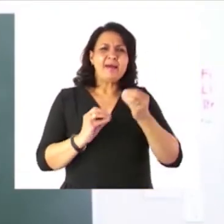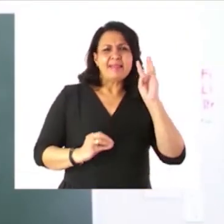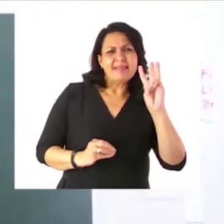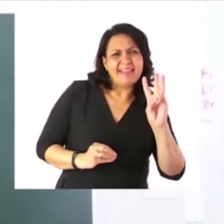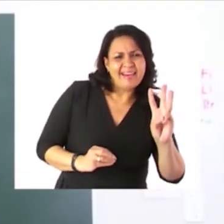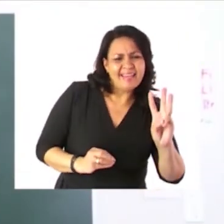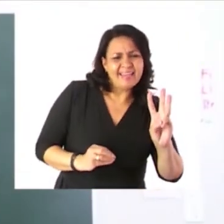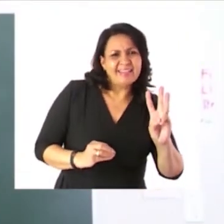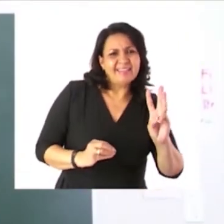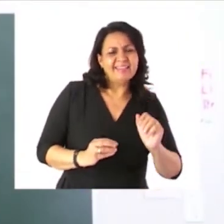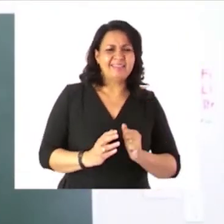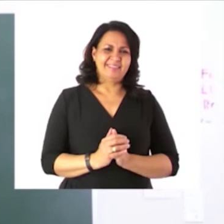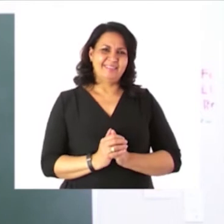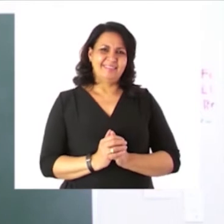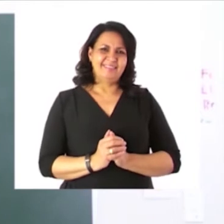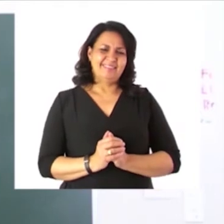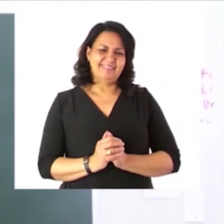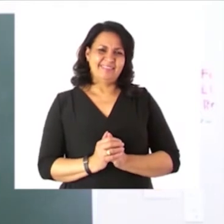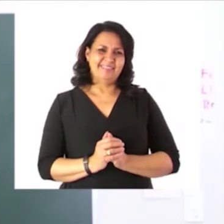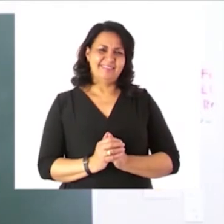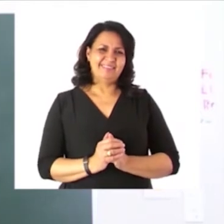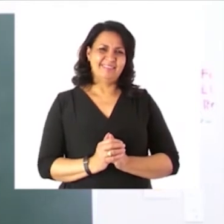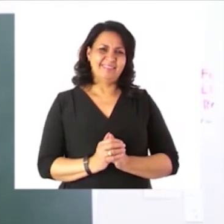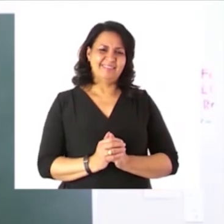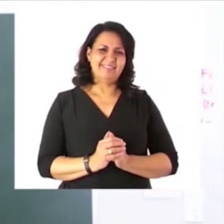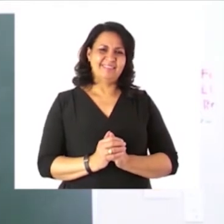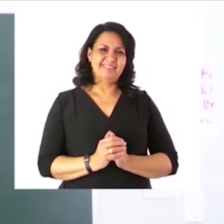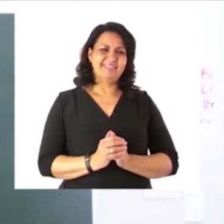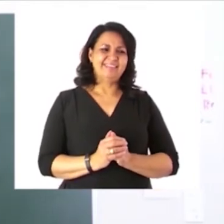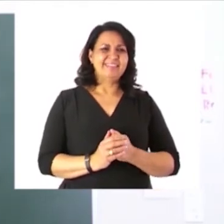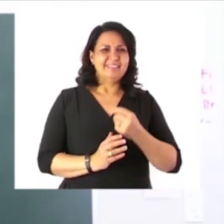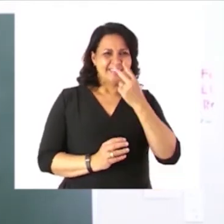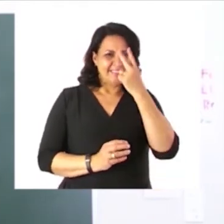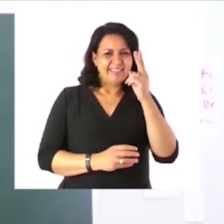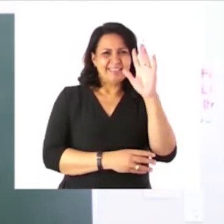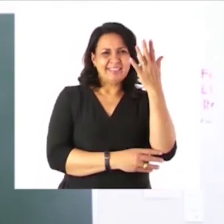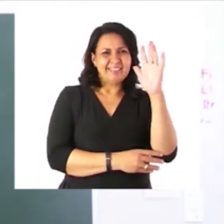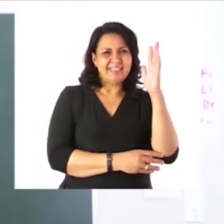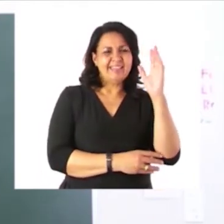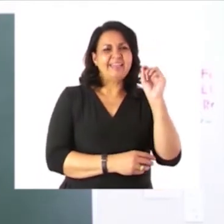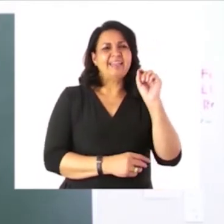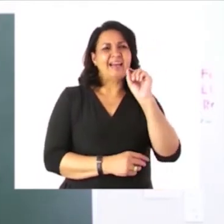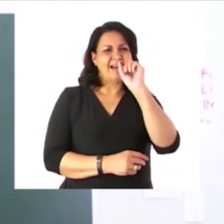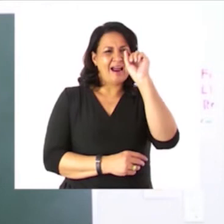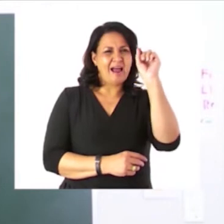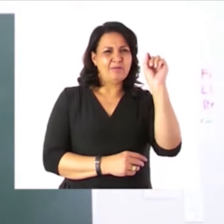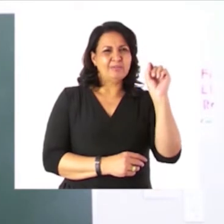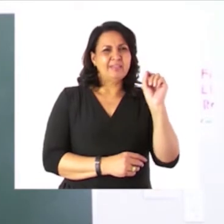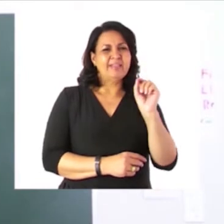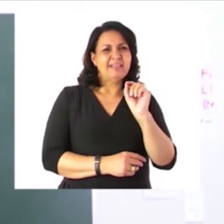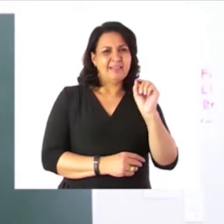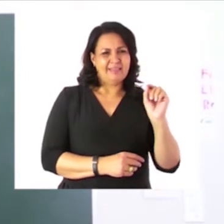can use the little rhyme to help you. Around the tree, around the tree. That's